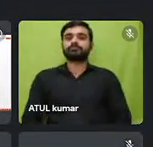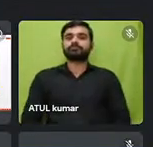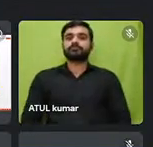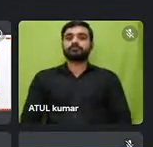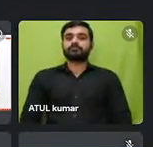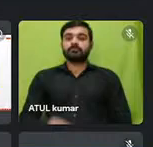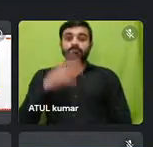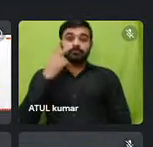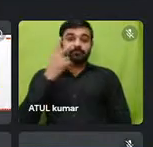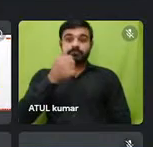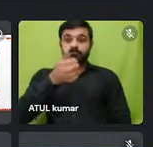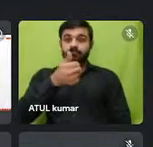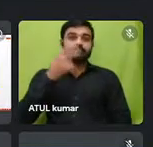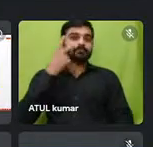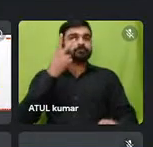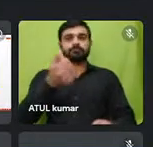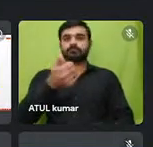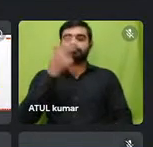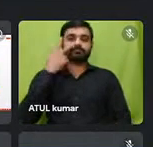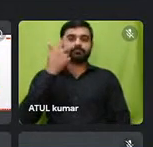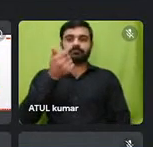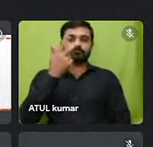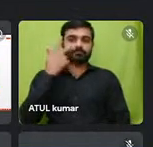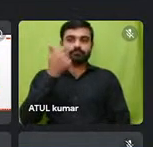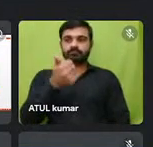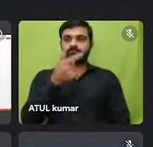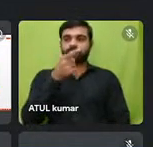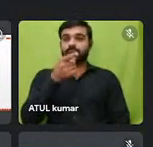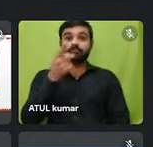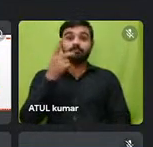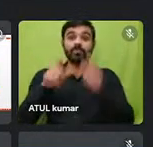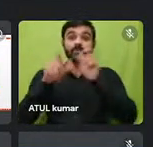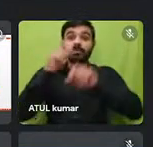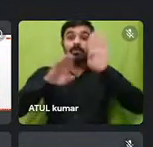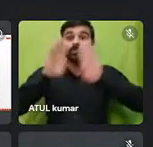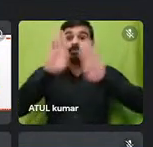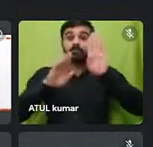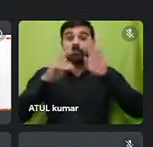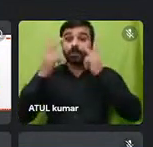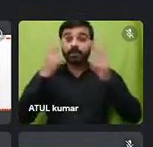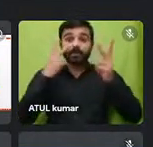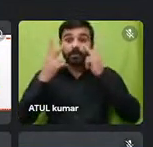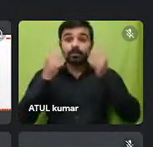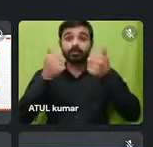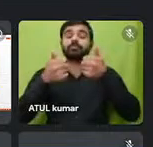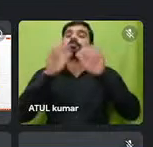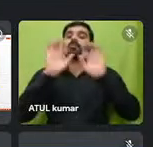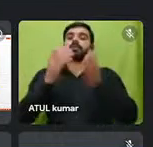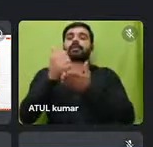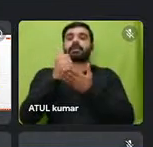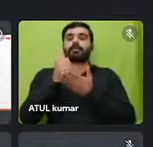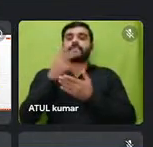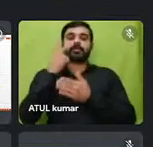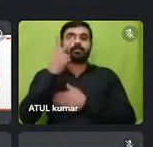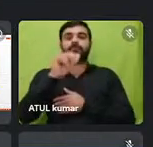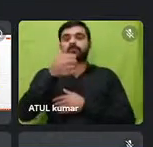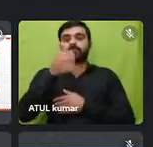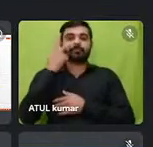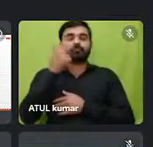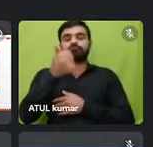Is it not? We can see your PPT. If somebody could tell me what they can see, it would be helpful because I don't know. We can see your